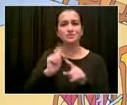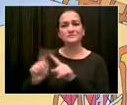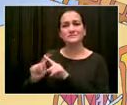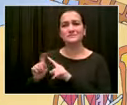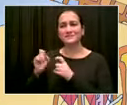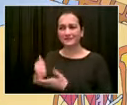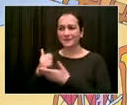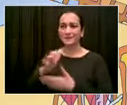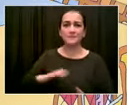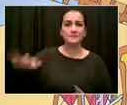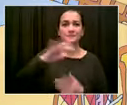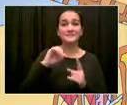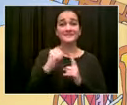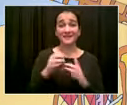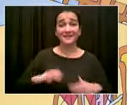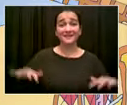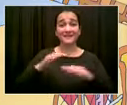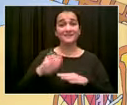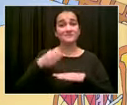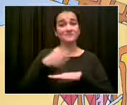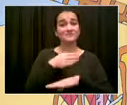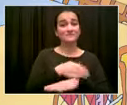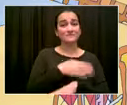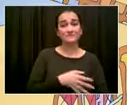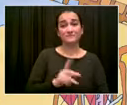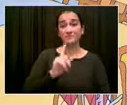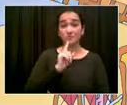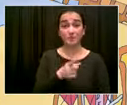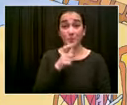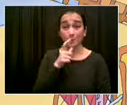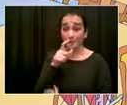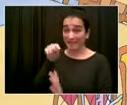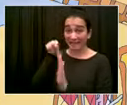whoever it was and whoever instigated it. That's what goes through my mind.